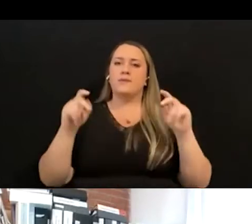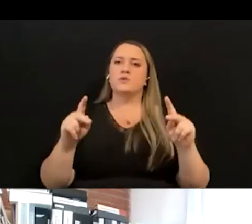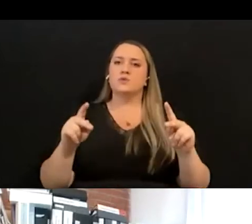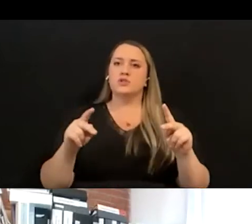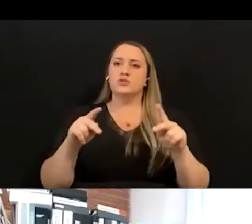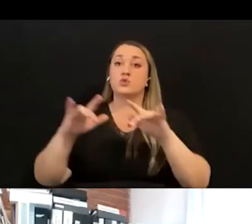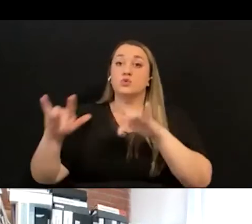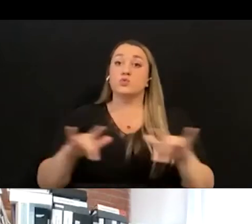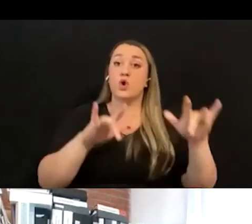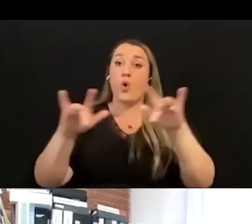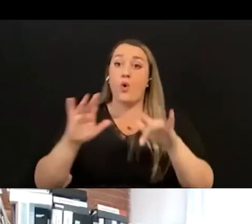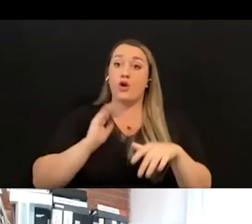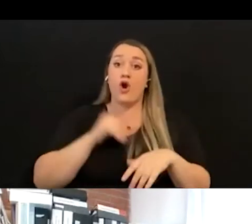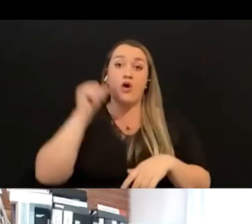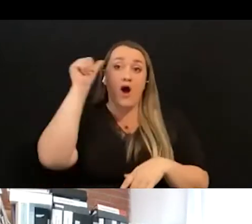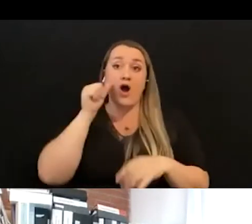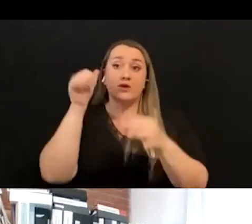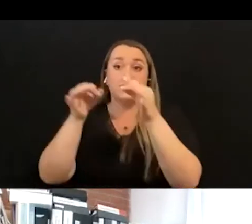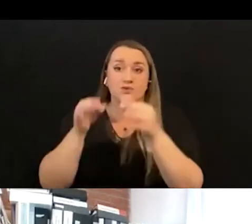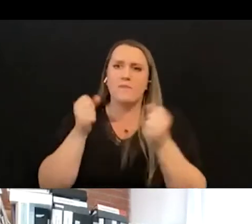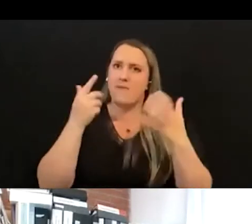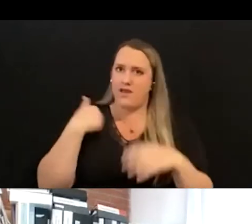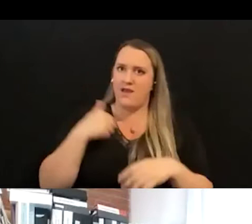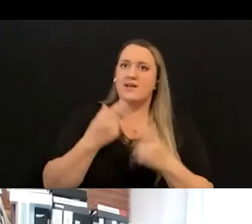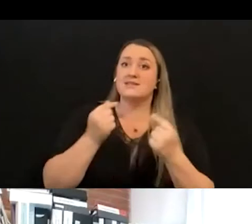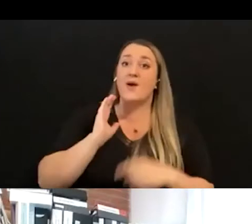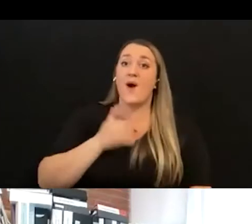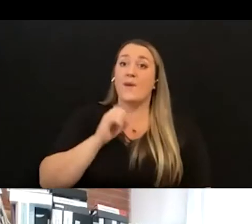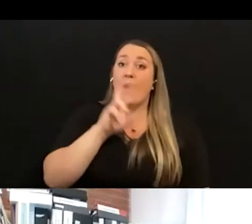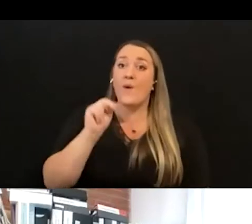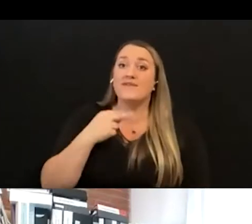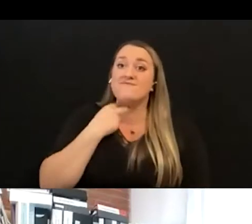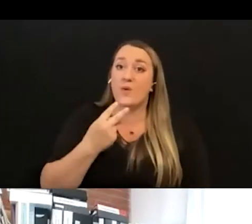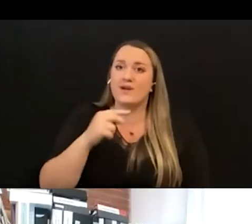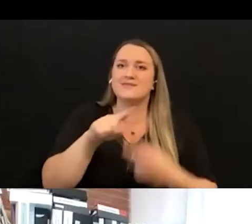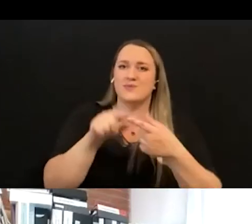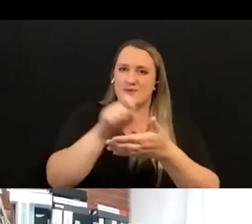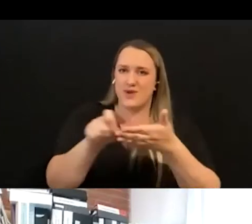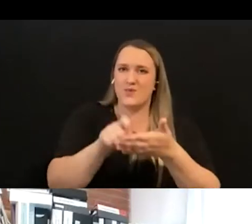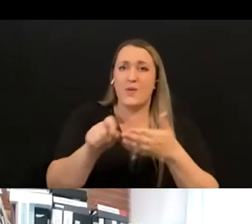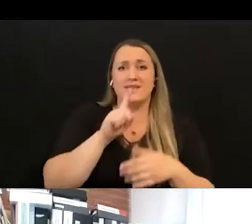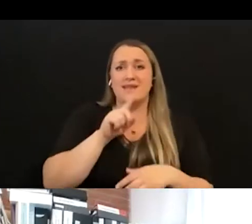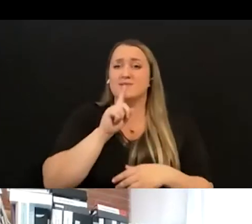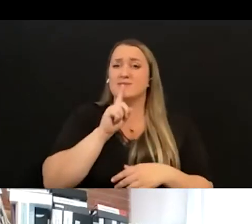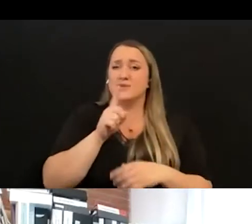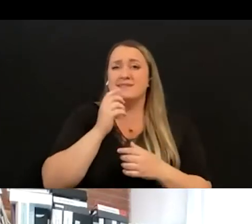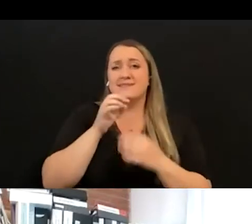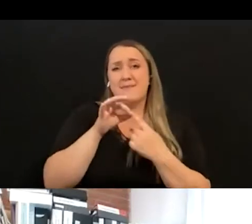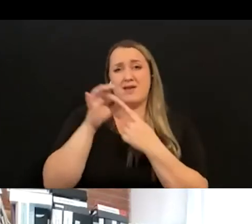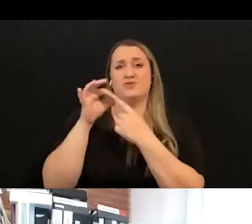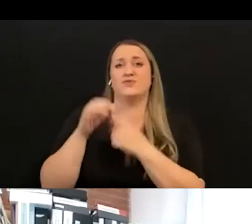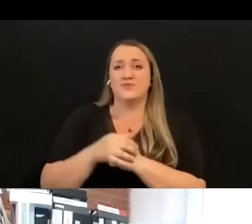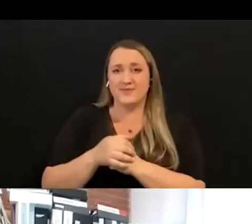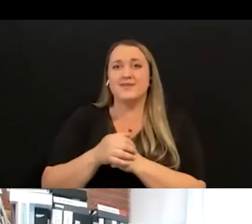record our audio descriptions. Many of us did it in our own voice where we wrote them. which is a real treat.